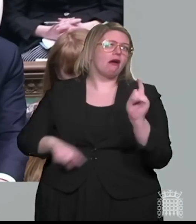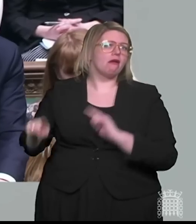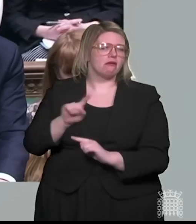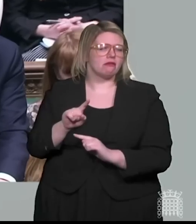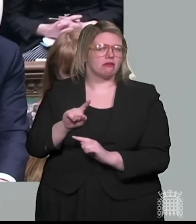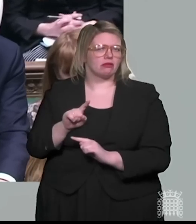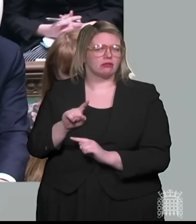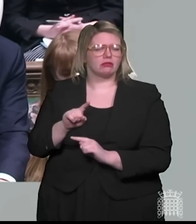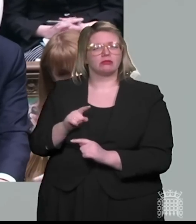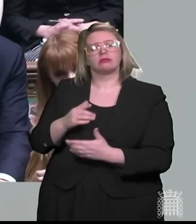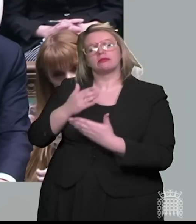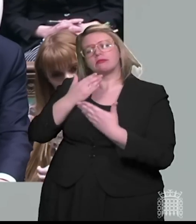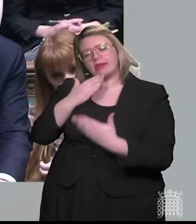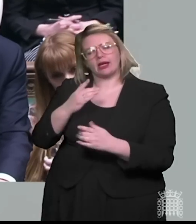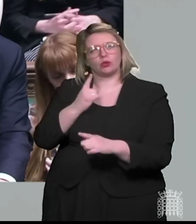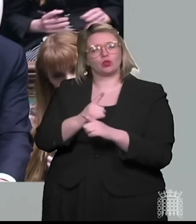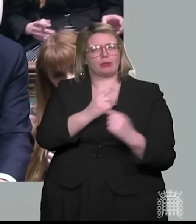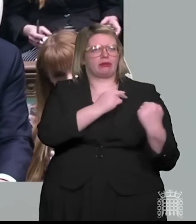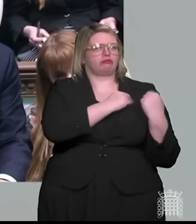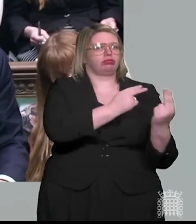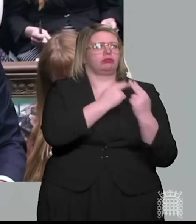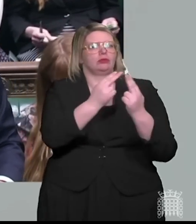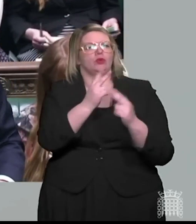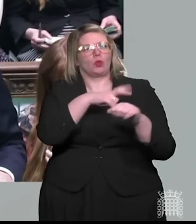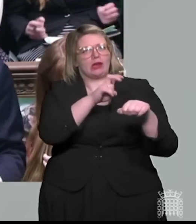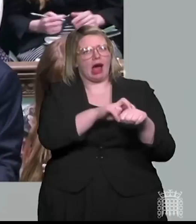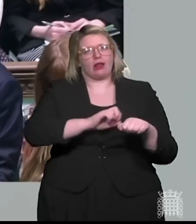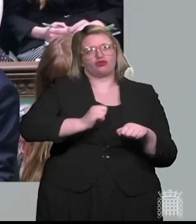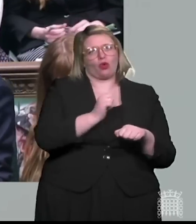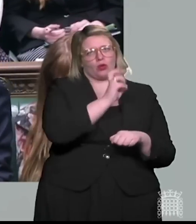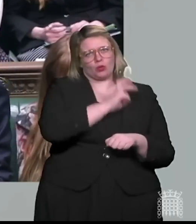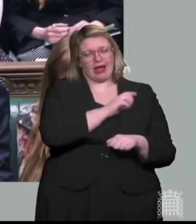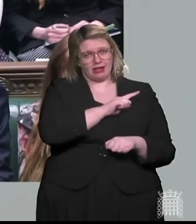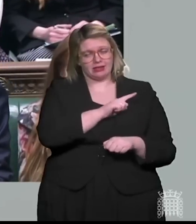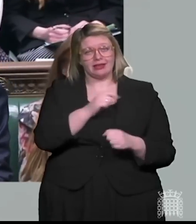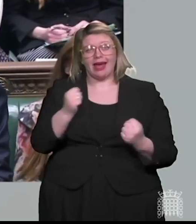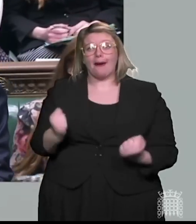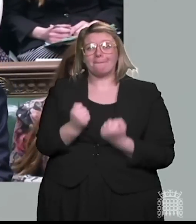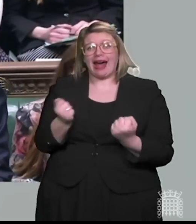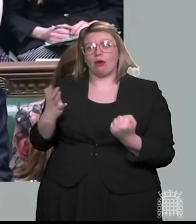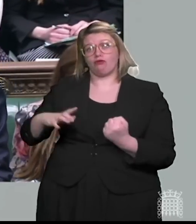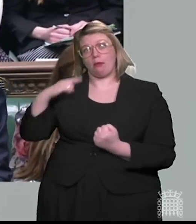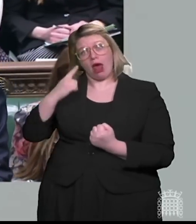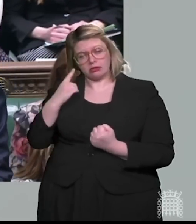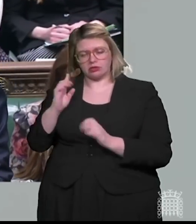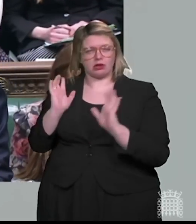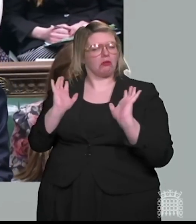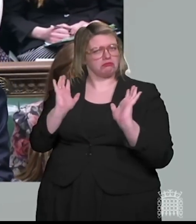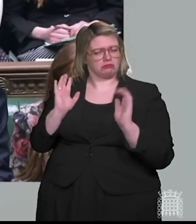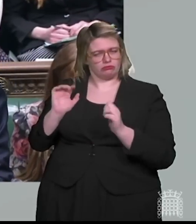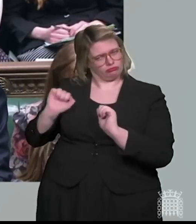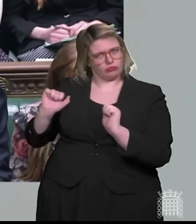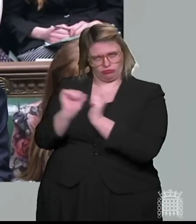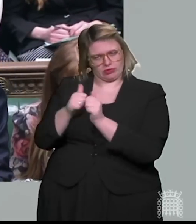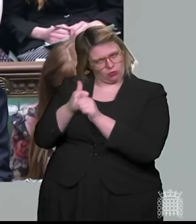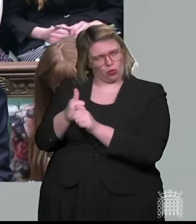I welcome his announcement on devolution deals. The principle that we should push power out of Westminster is fully supported on this side of